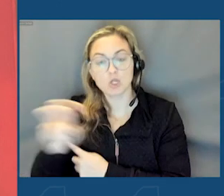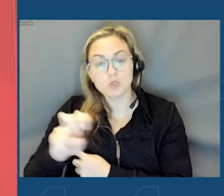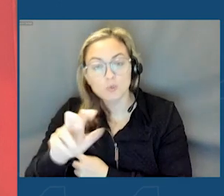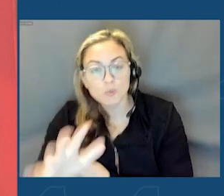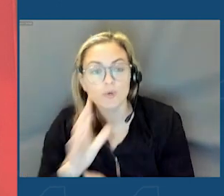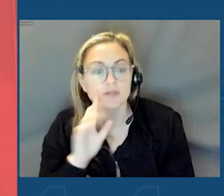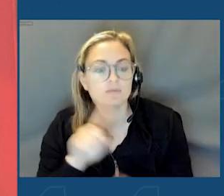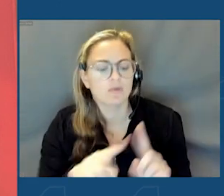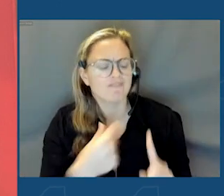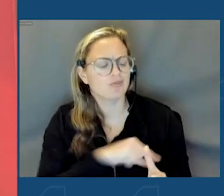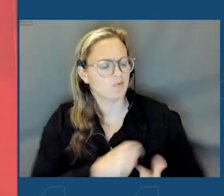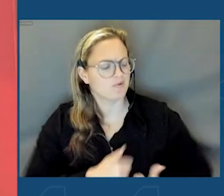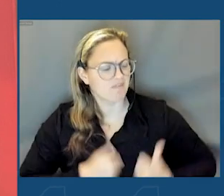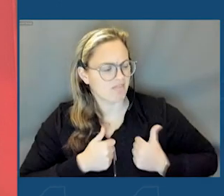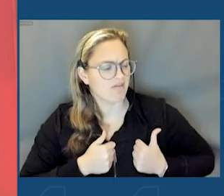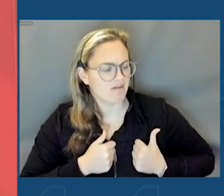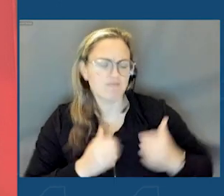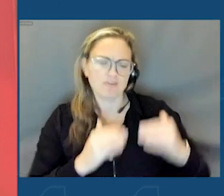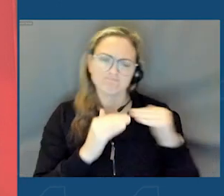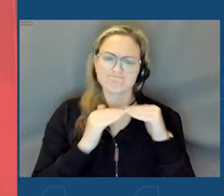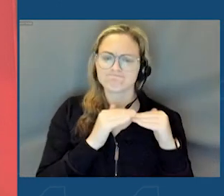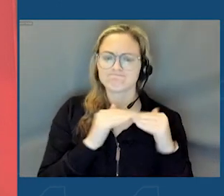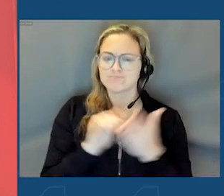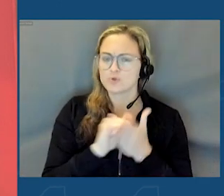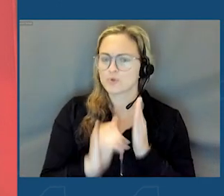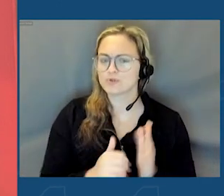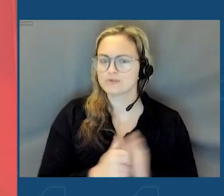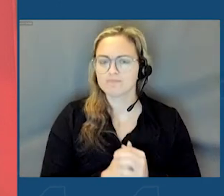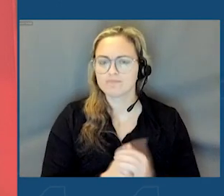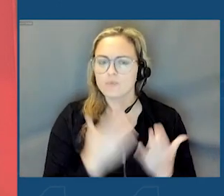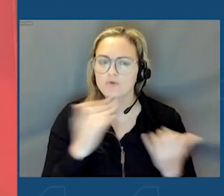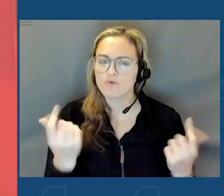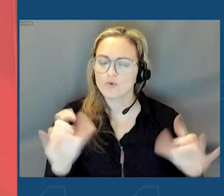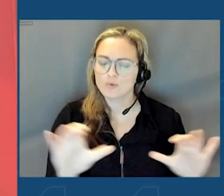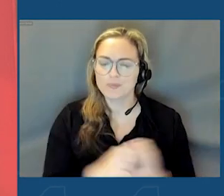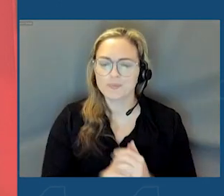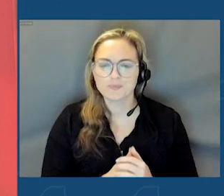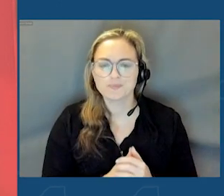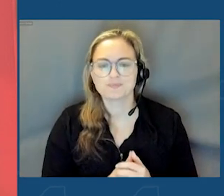who we also call fellow New Yorkers. So thank you, Catherine, for all you do.